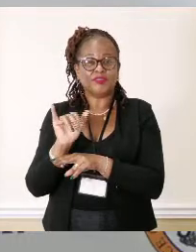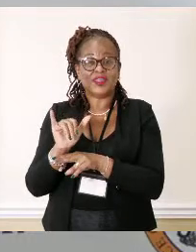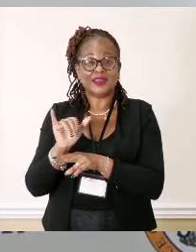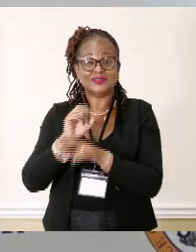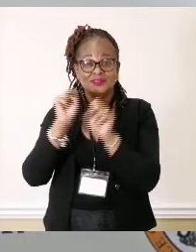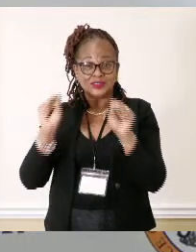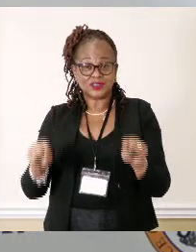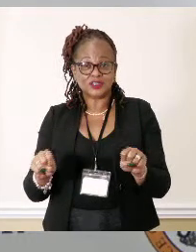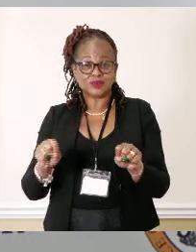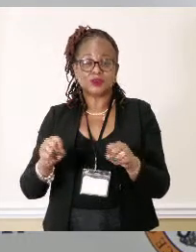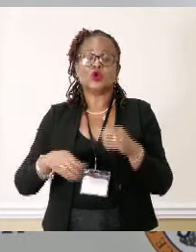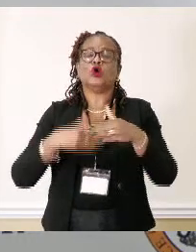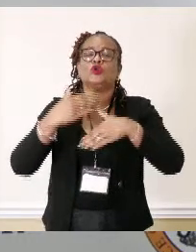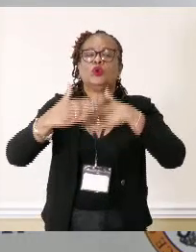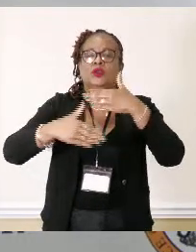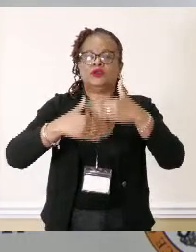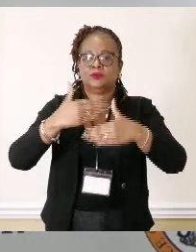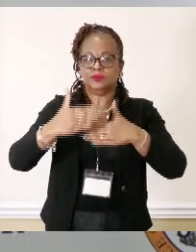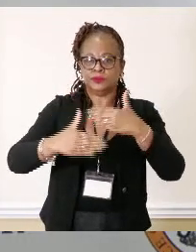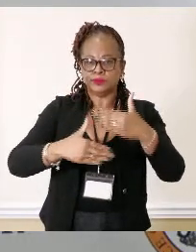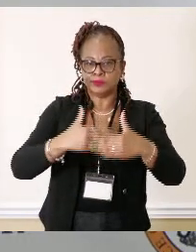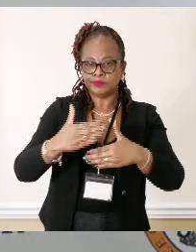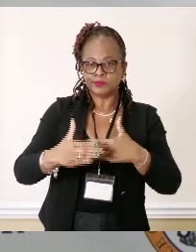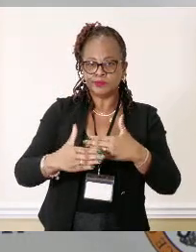system is ongoing.